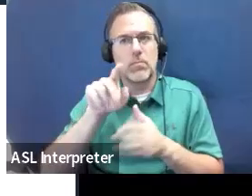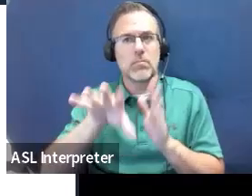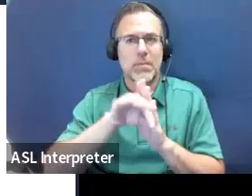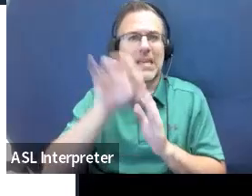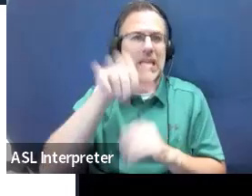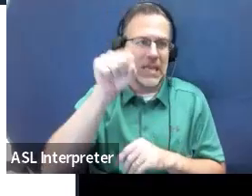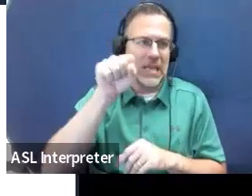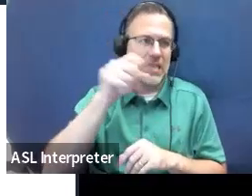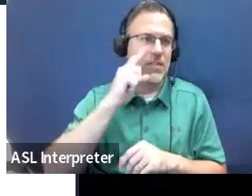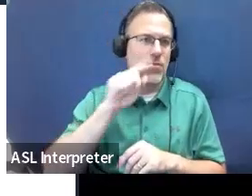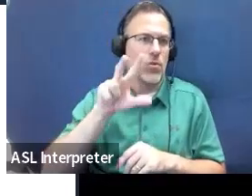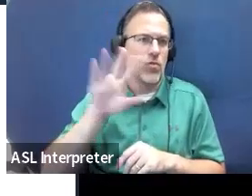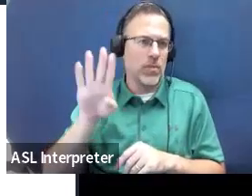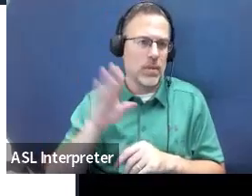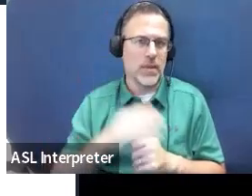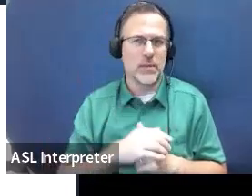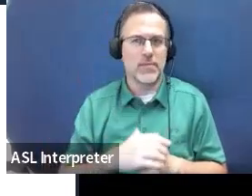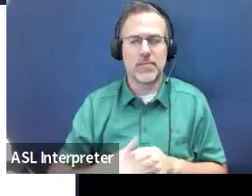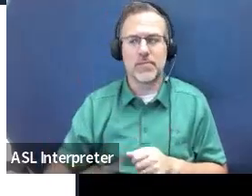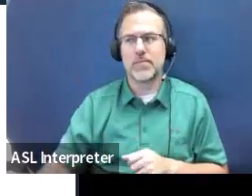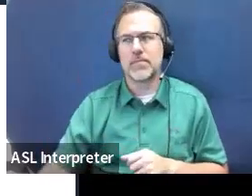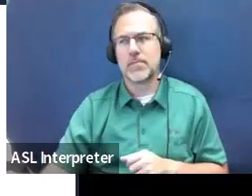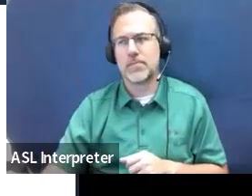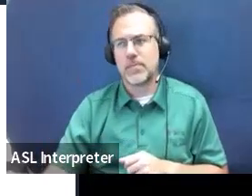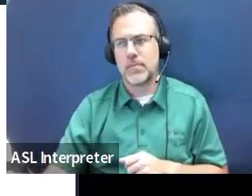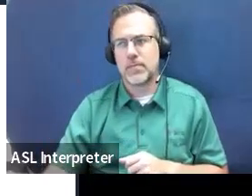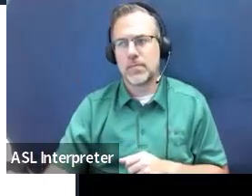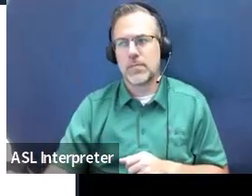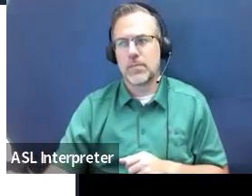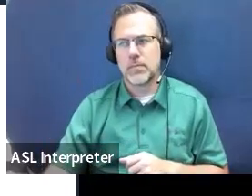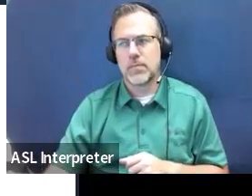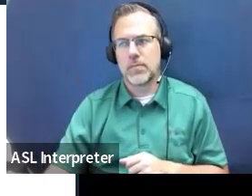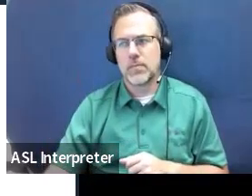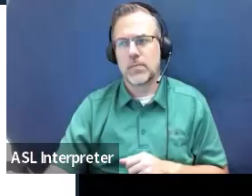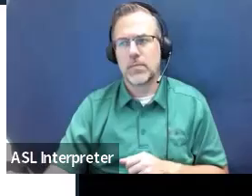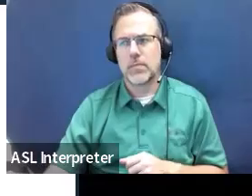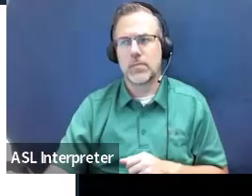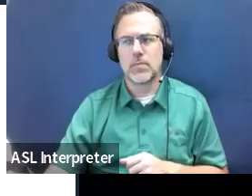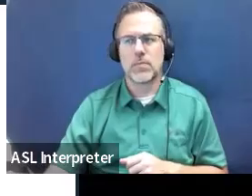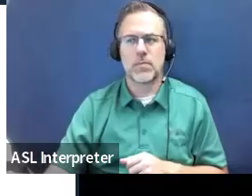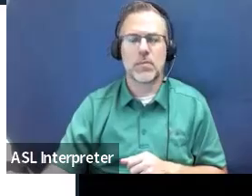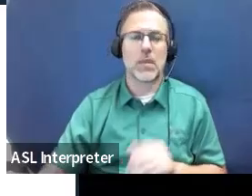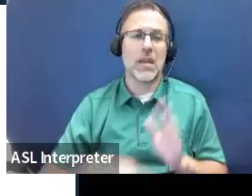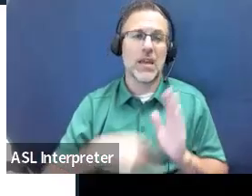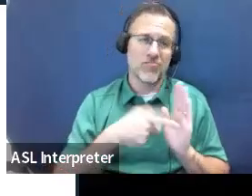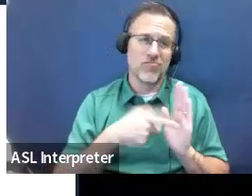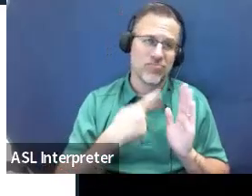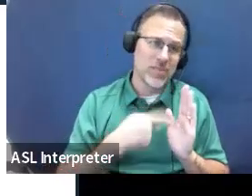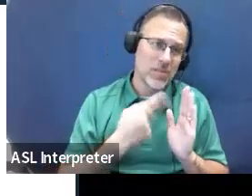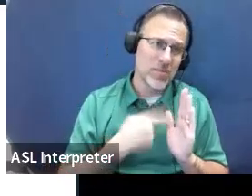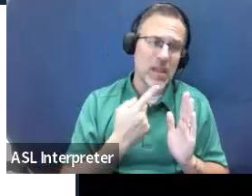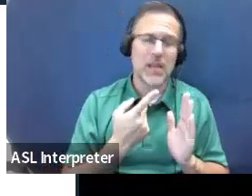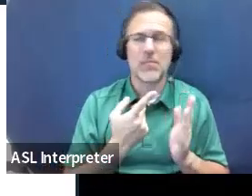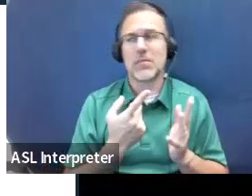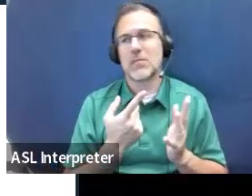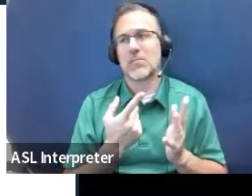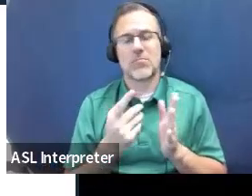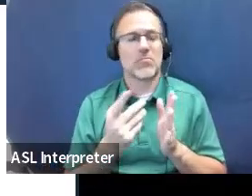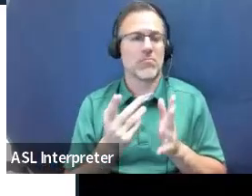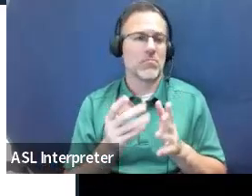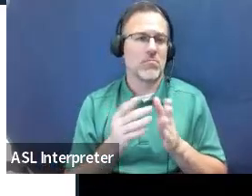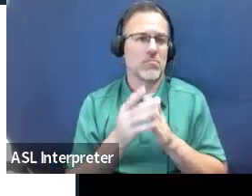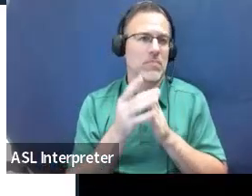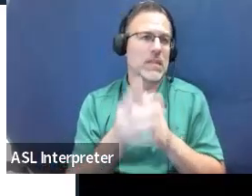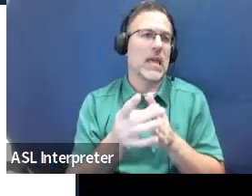those positive behavior supports. In certain cases, it's guidance to do that, especially with